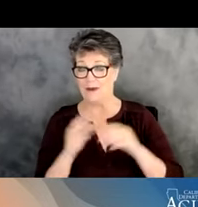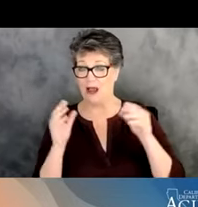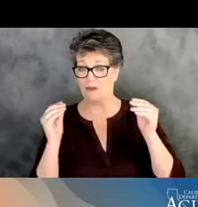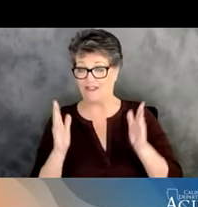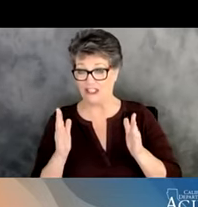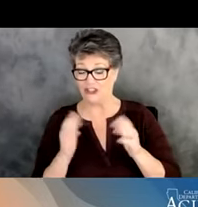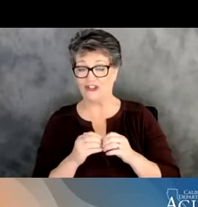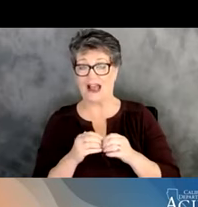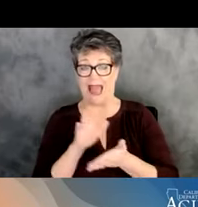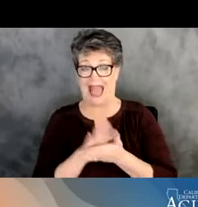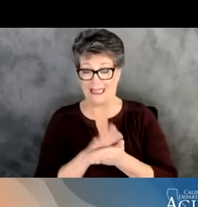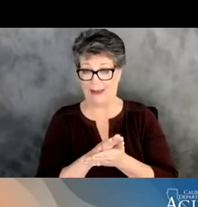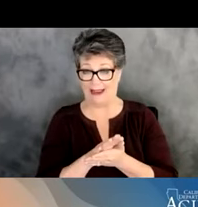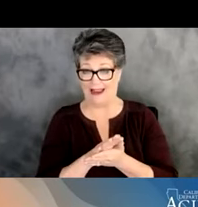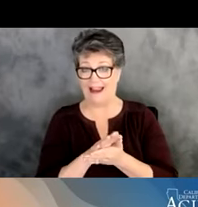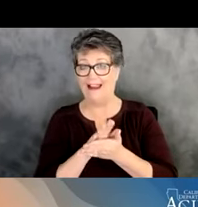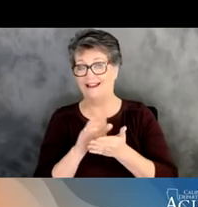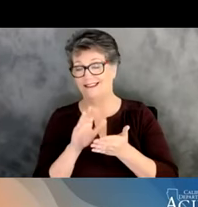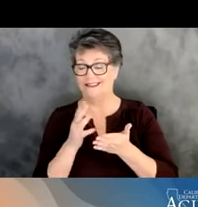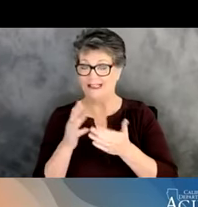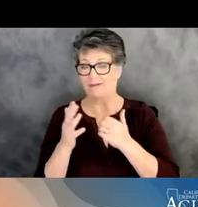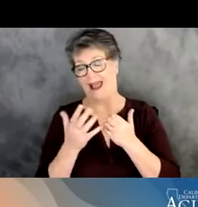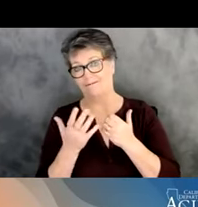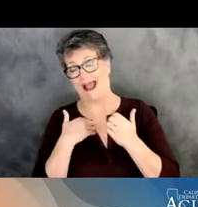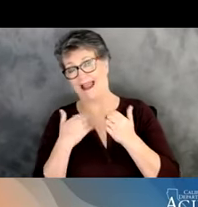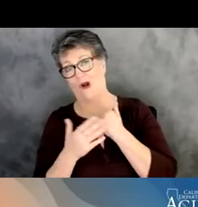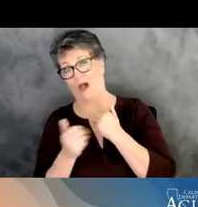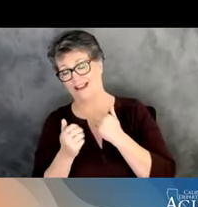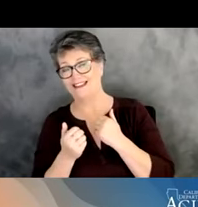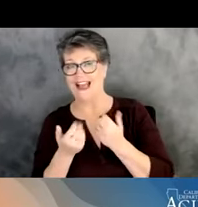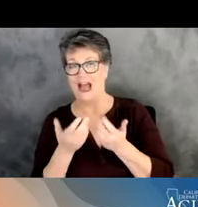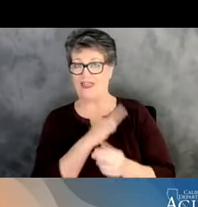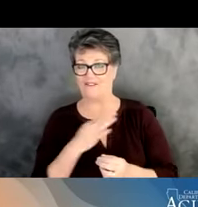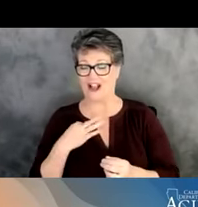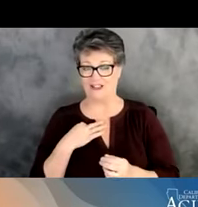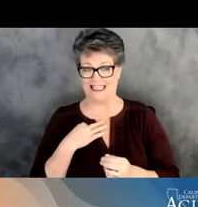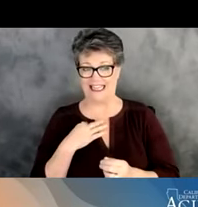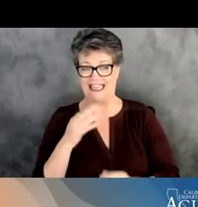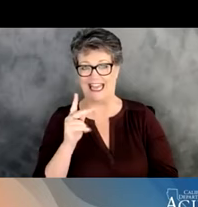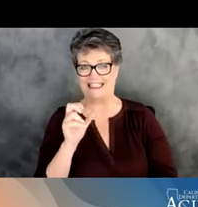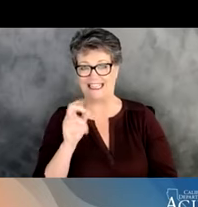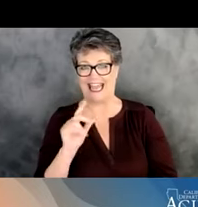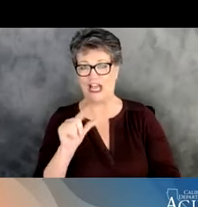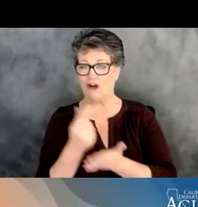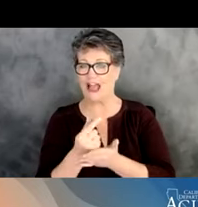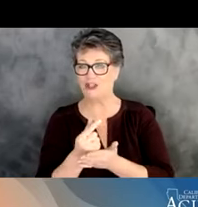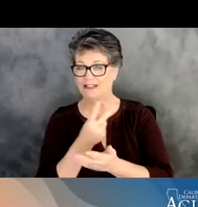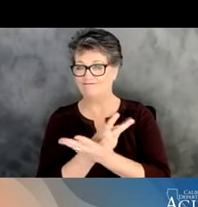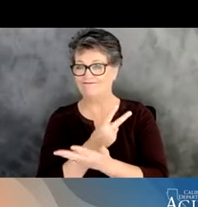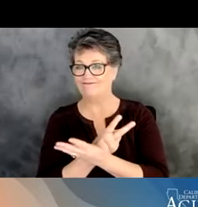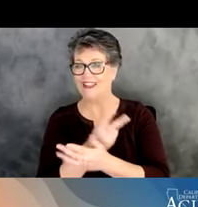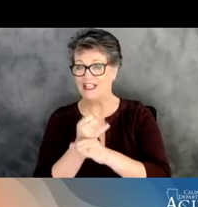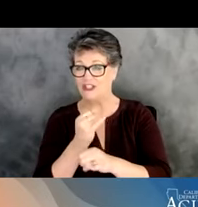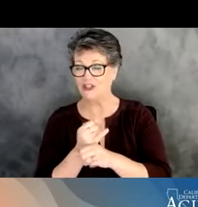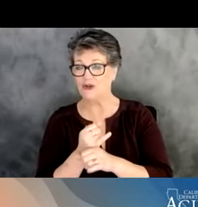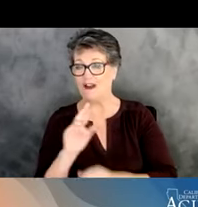an academic by, I guess, calling, I would say. I am on the faculty at Keck Graduate Institute, School of Pharmacy and Health